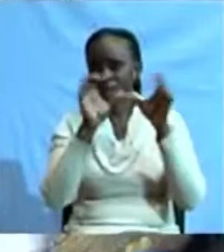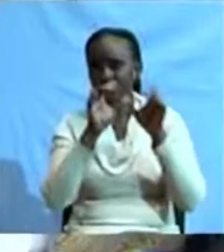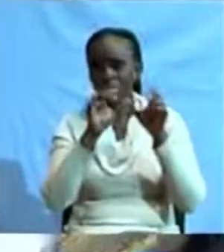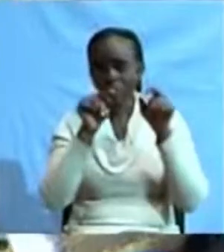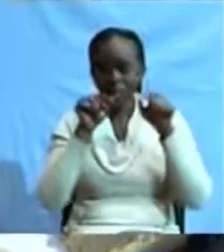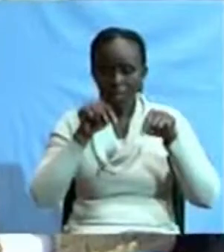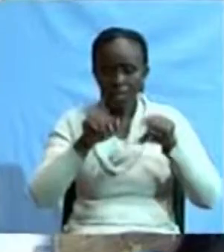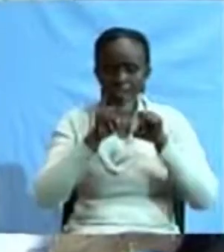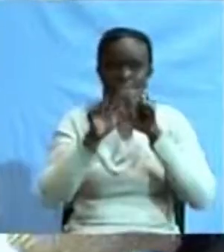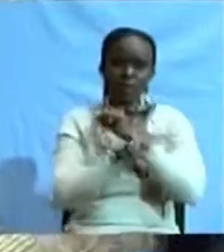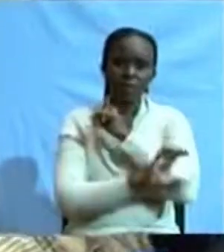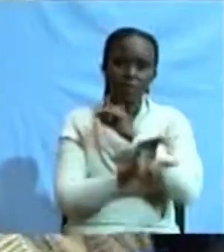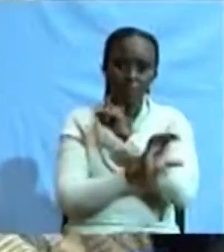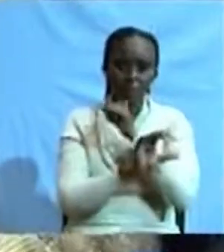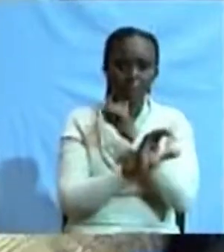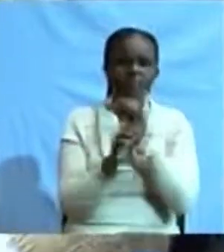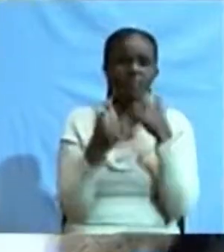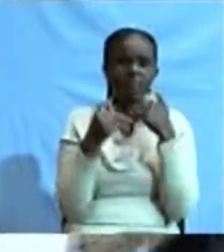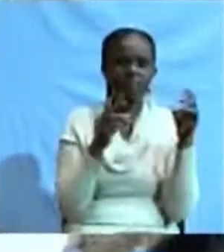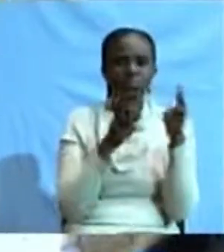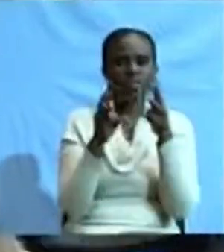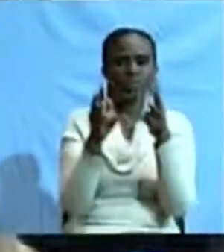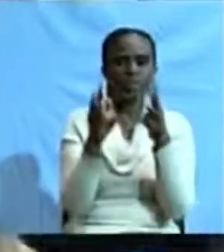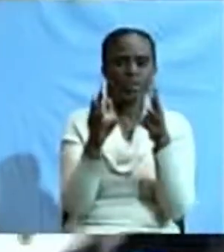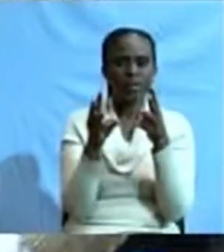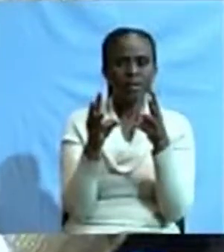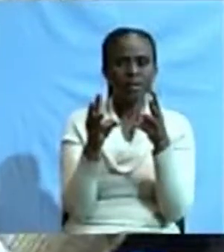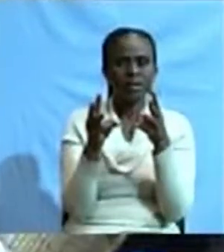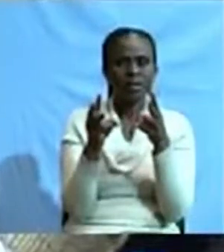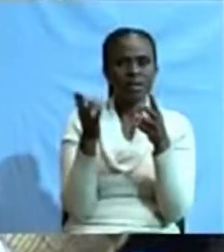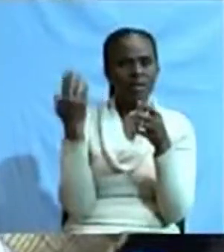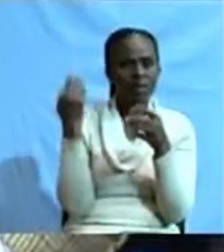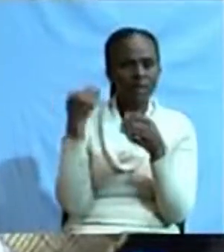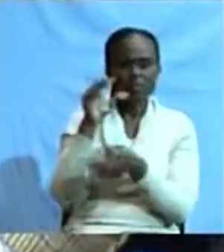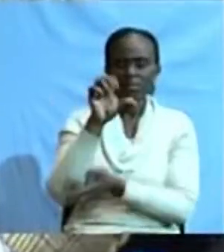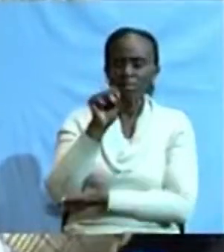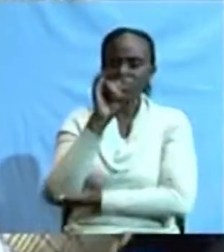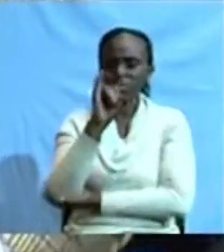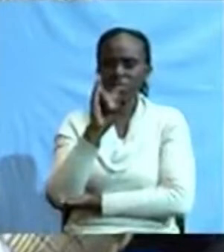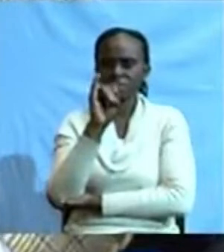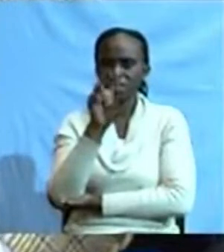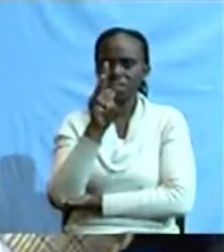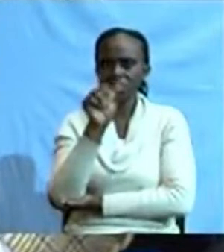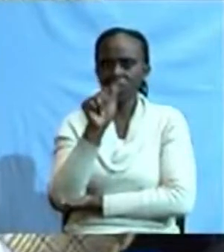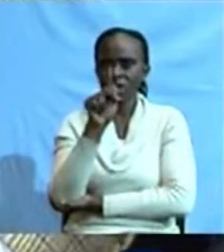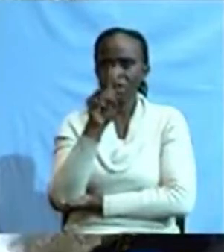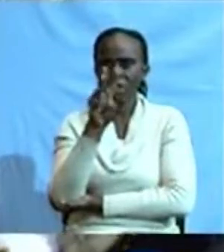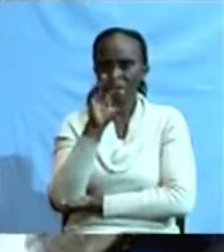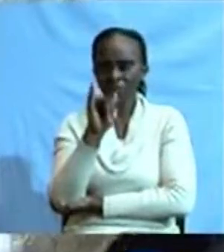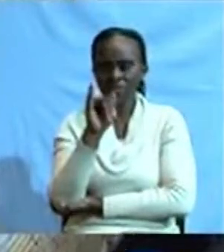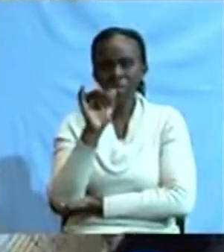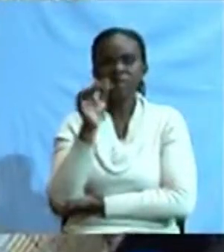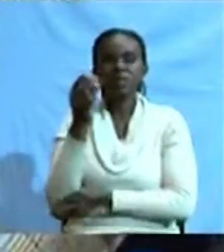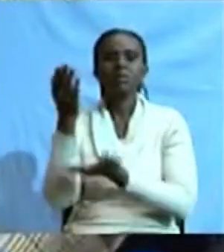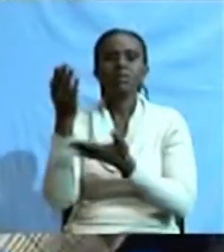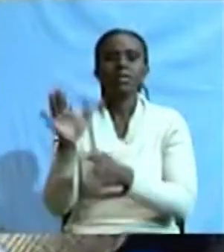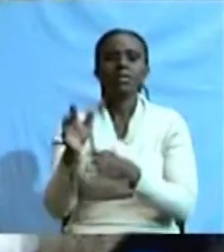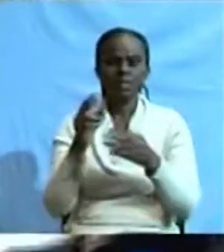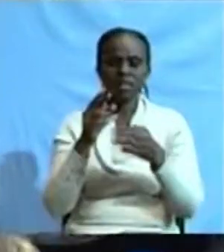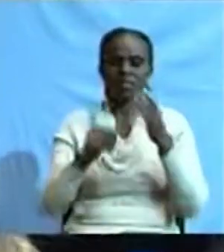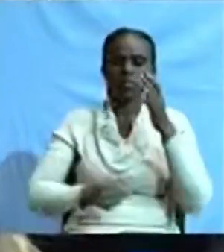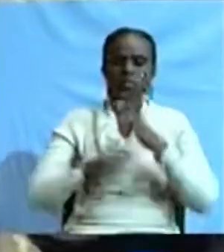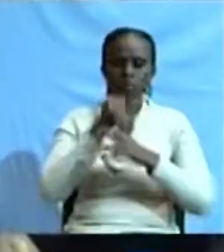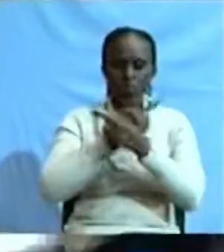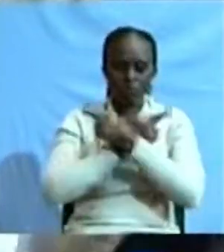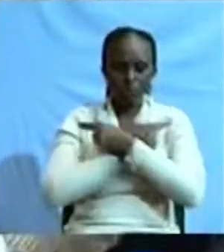this country, there's been models, Chair, I want to extend. There was a Mr. Swakwi who worked for Kalomo Council. The late, may he so rest in peace. I